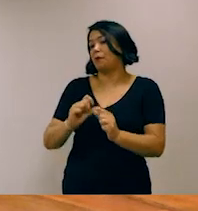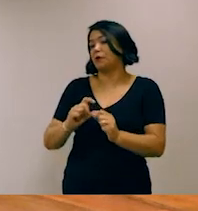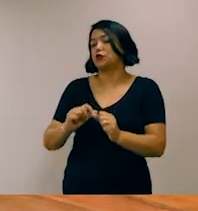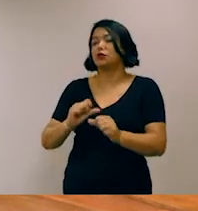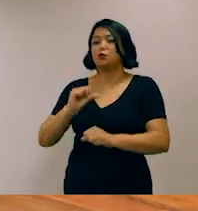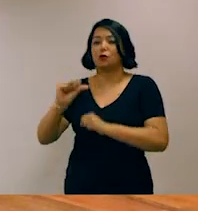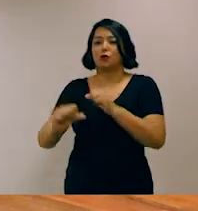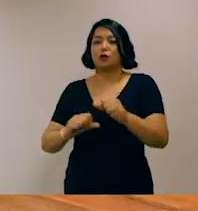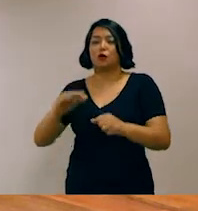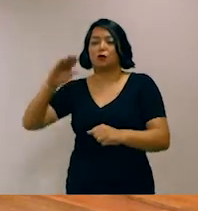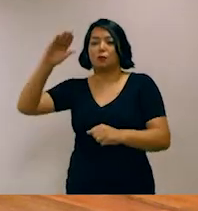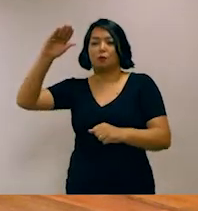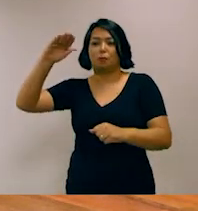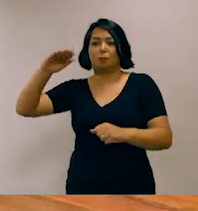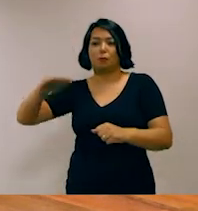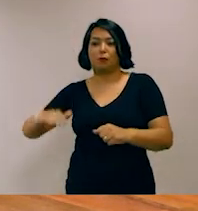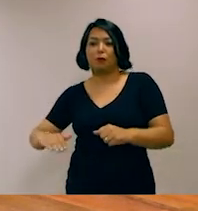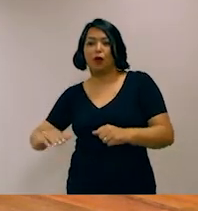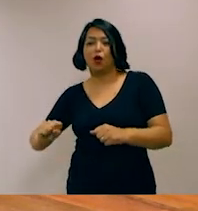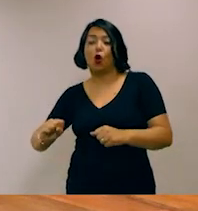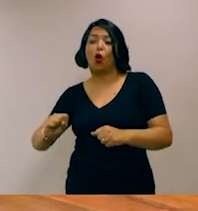working with 30 now.